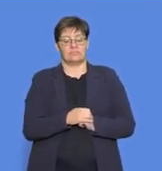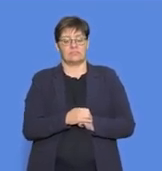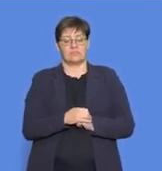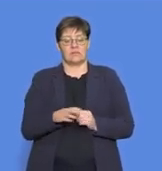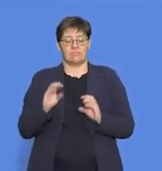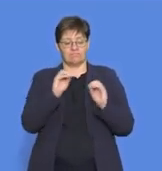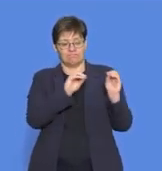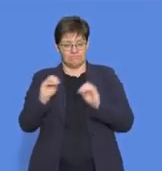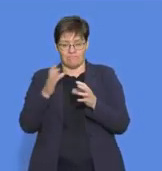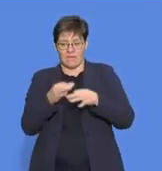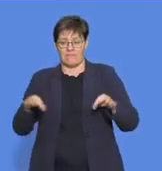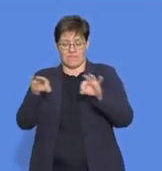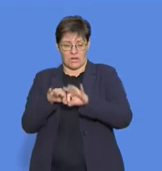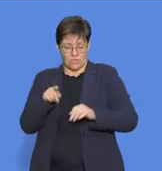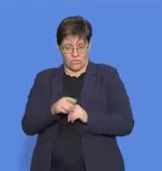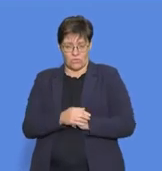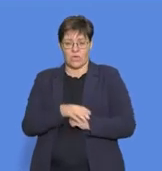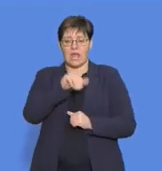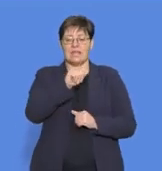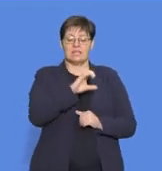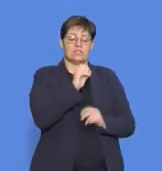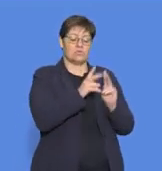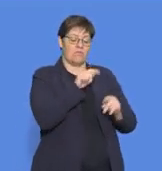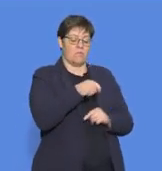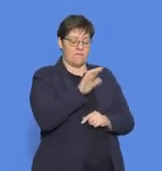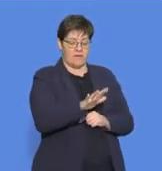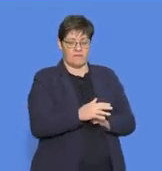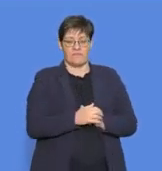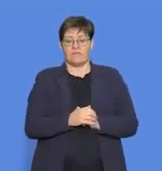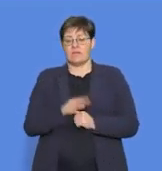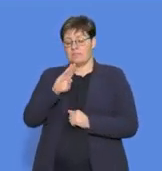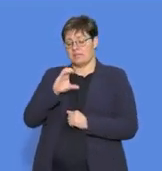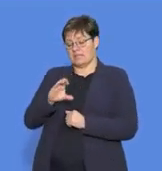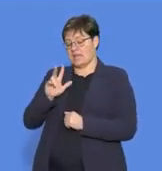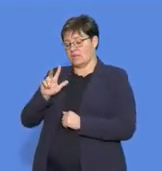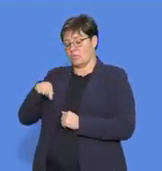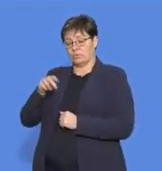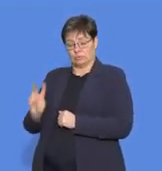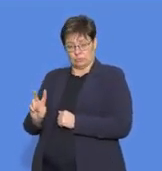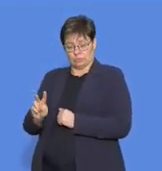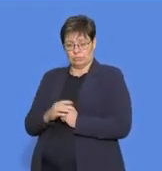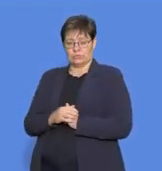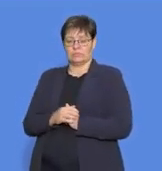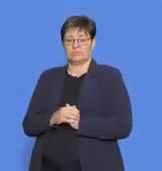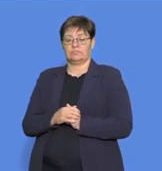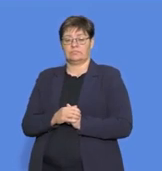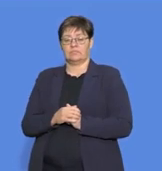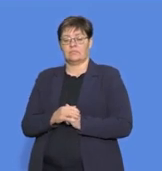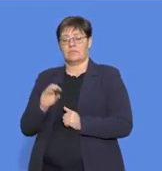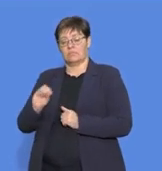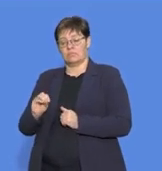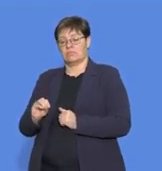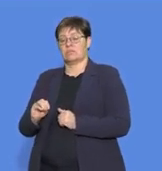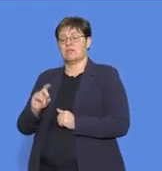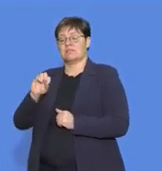Okay, so plugging in our values. Earlier we found AC to be 12.5. We found BC to be 8.2 earlier. And